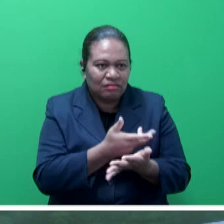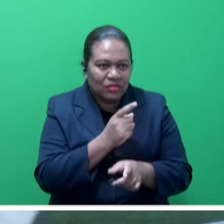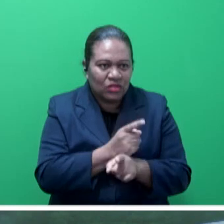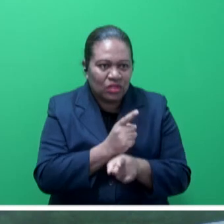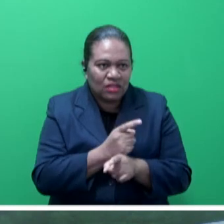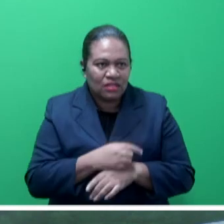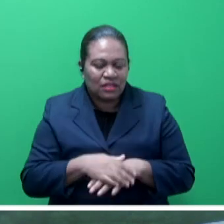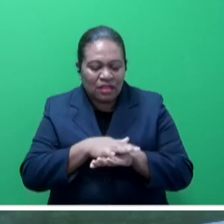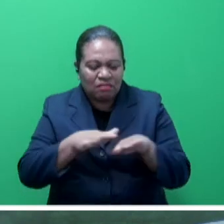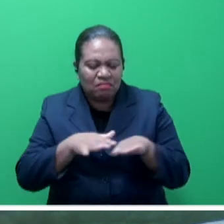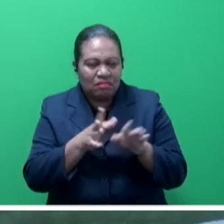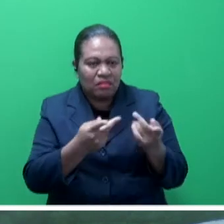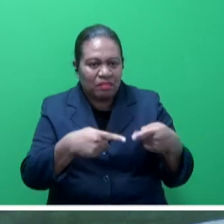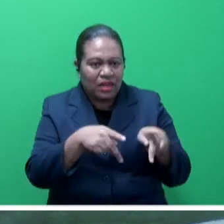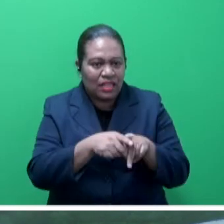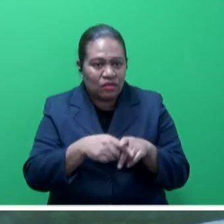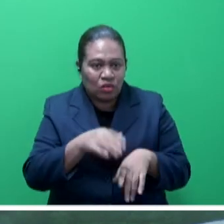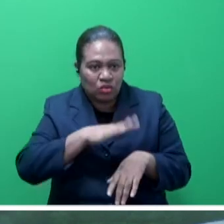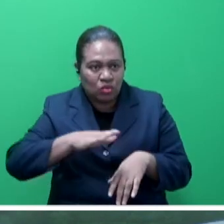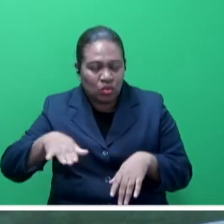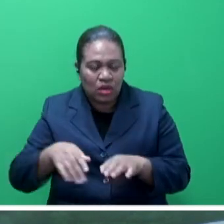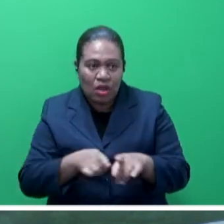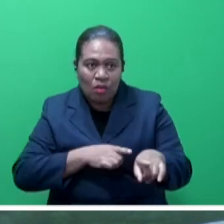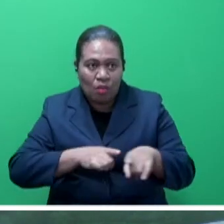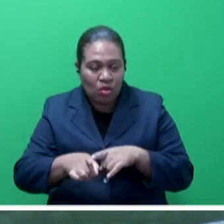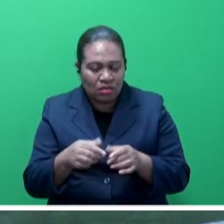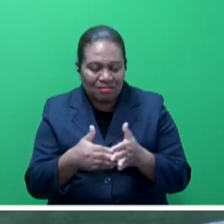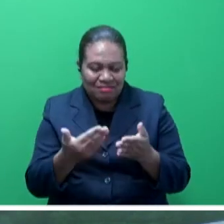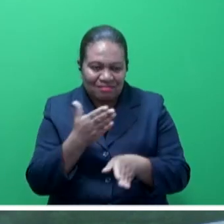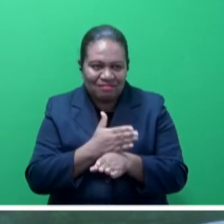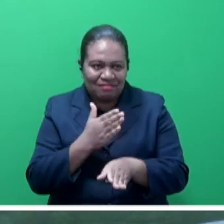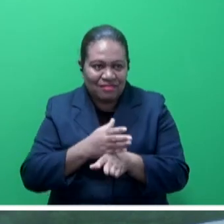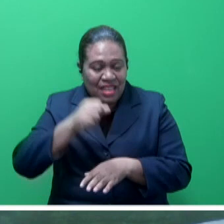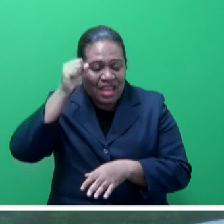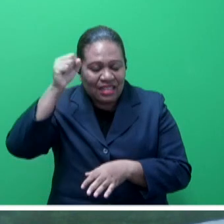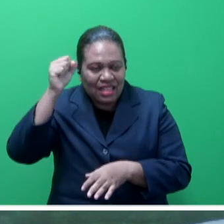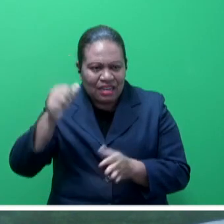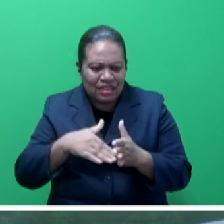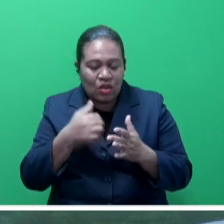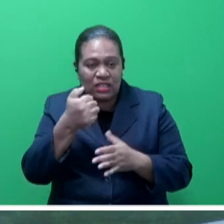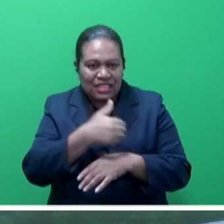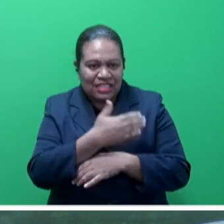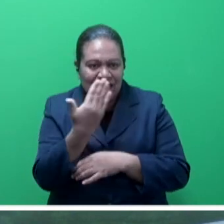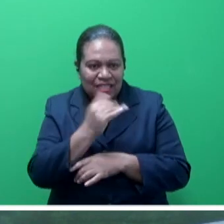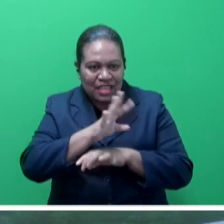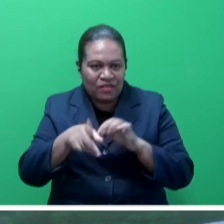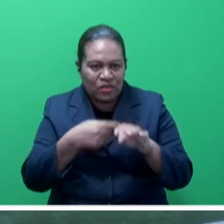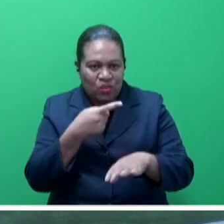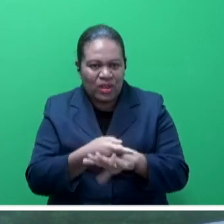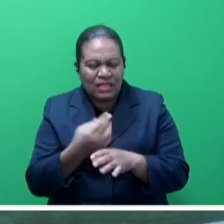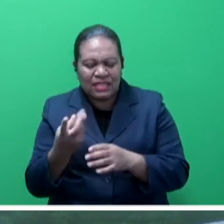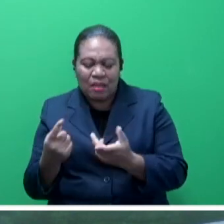kids' swim park out in the sea. A lot of them are actually working, instead on the adult side, they're now working 6 days a week. Some people on the other